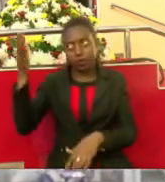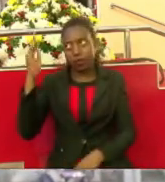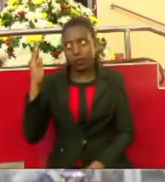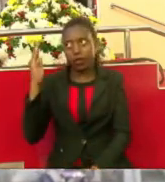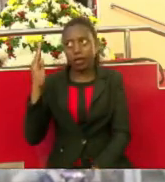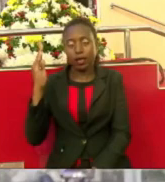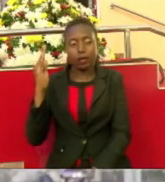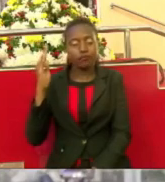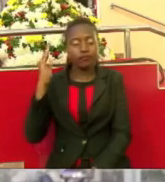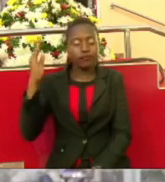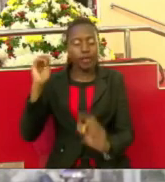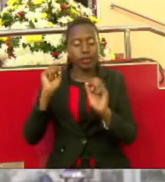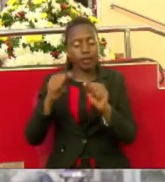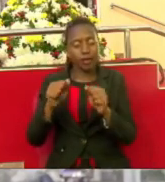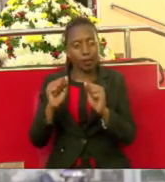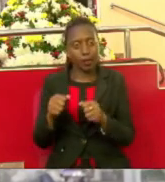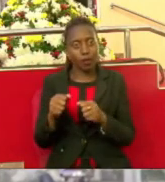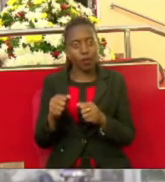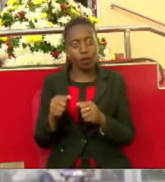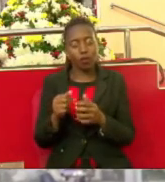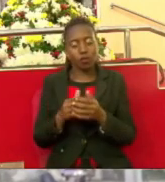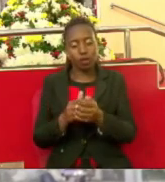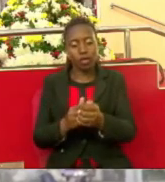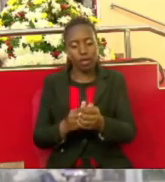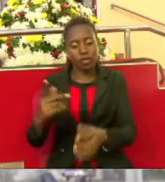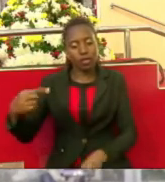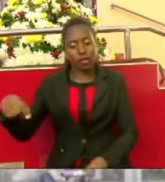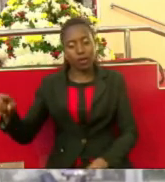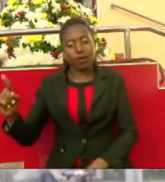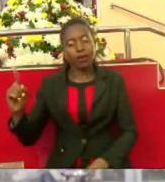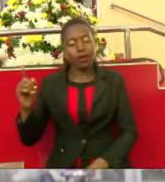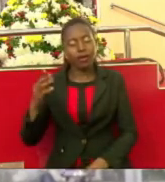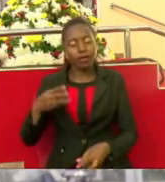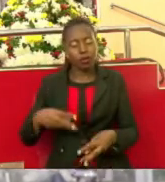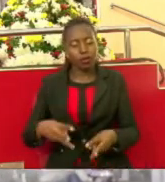He is able to take us in the right direction.